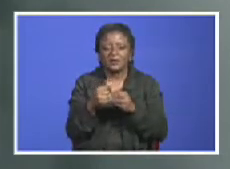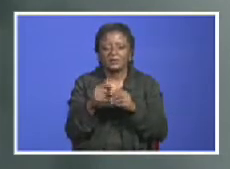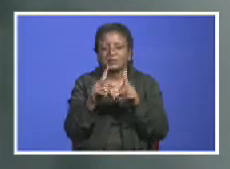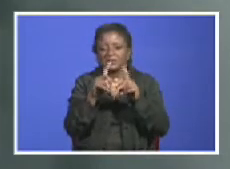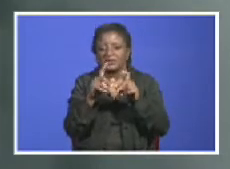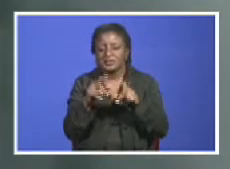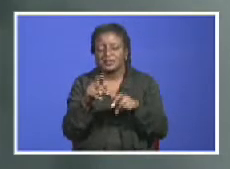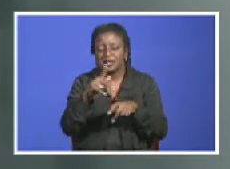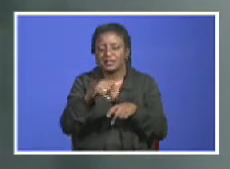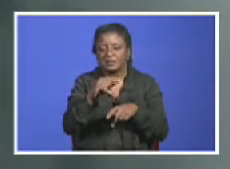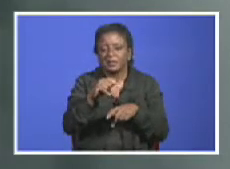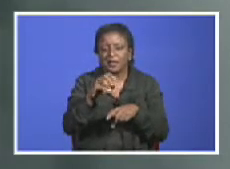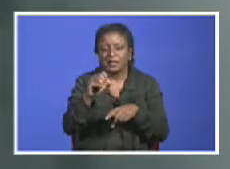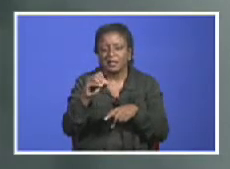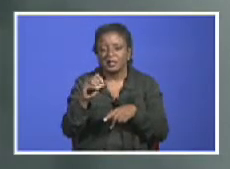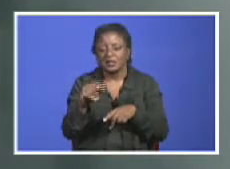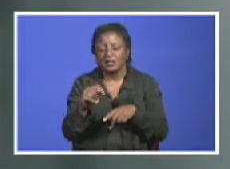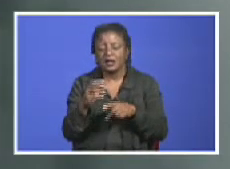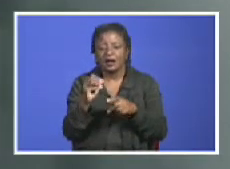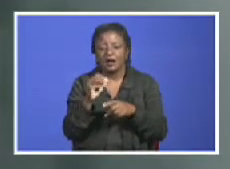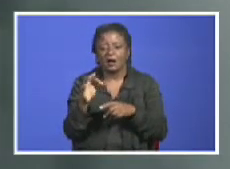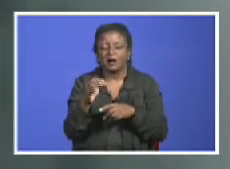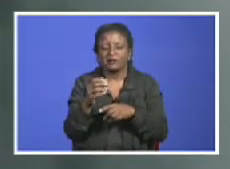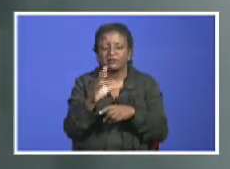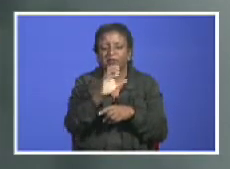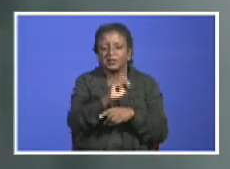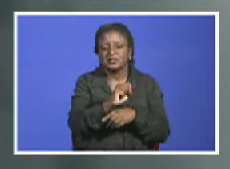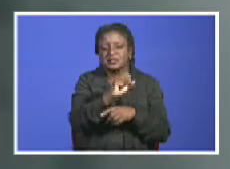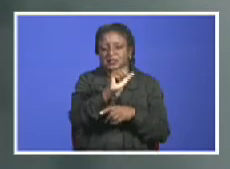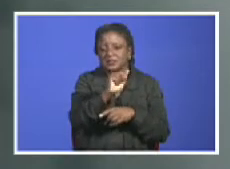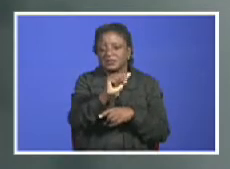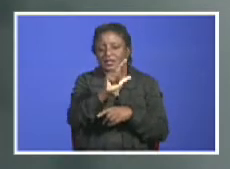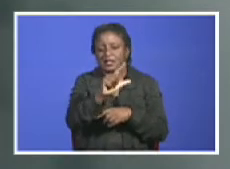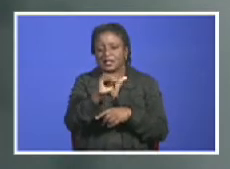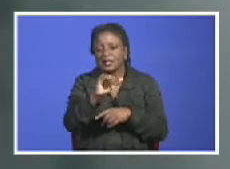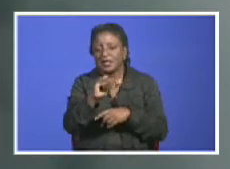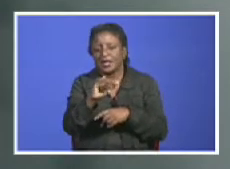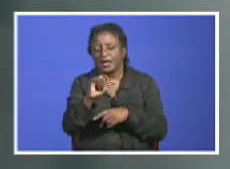persons. However, due to the reduced numbers in COVID cases, she said it was